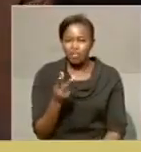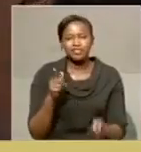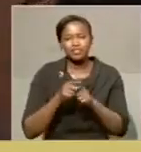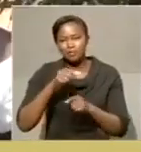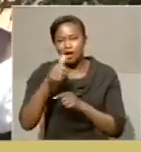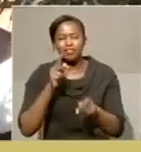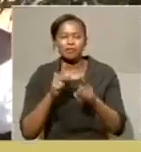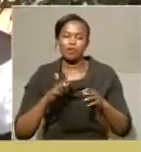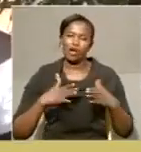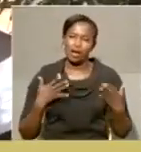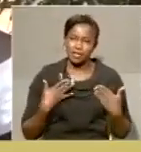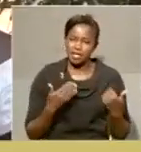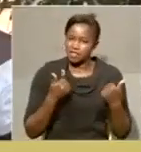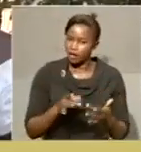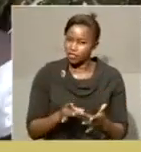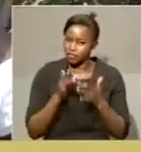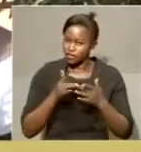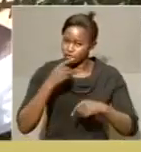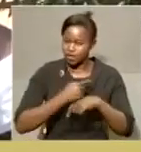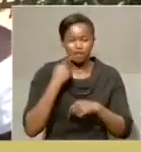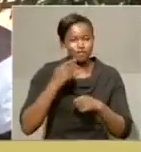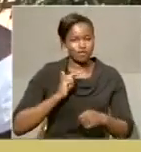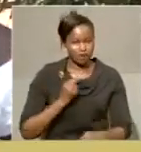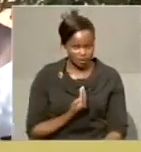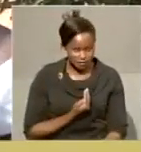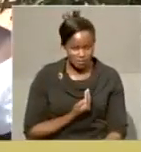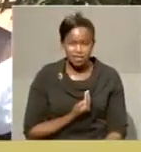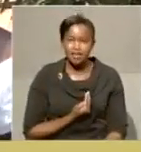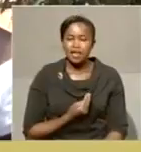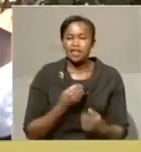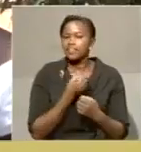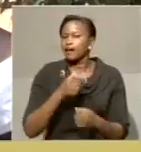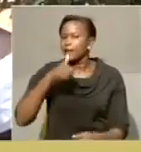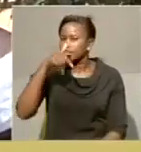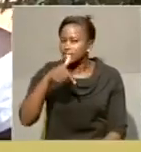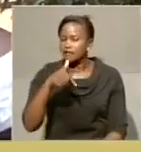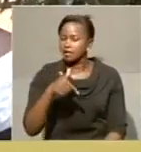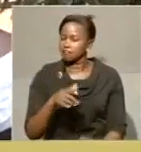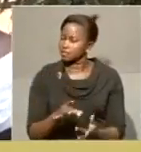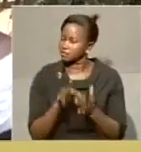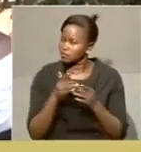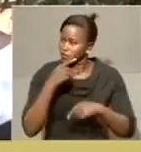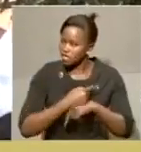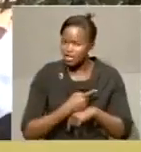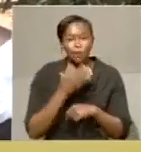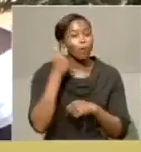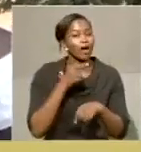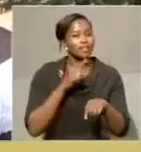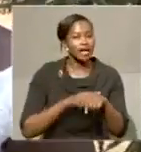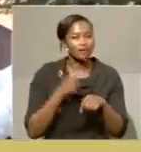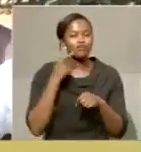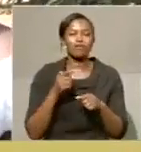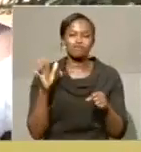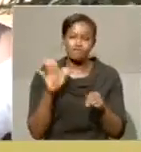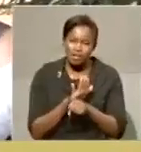well-wishers' faces. It's a special day for us. Number 7 is incredible because it's a moment of